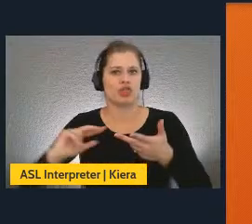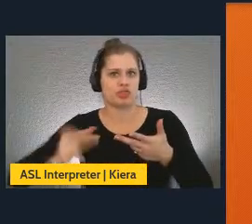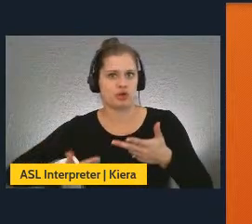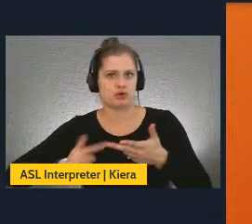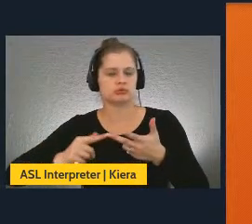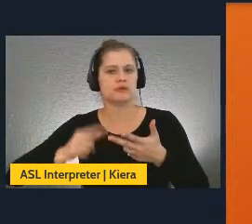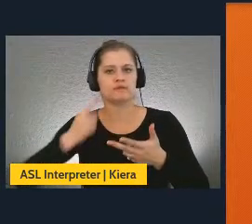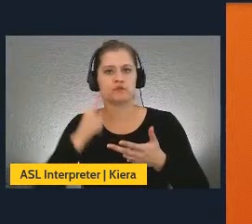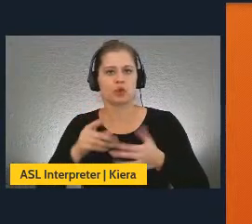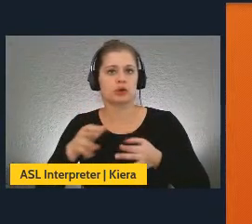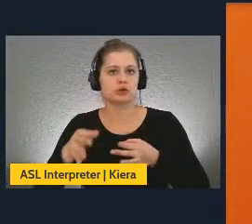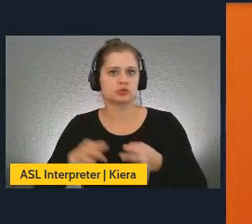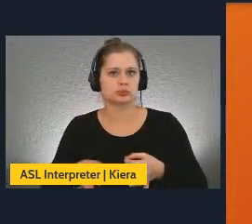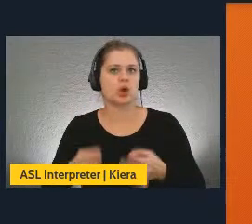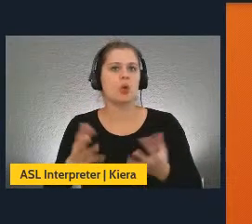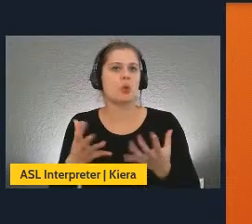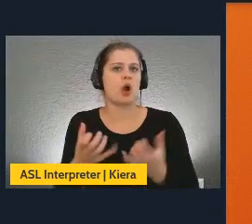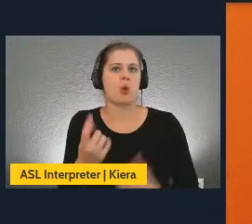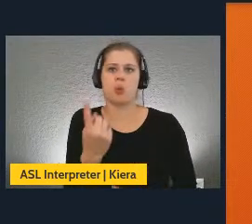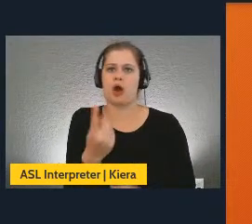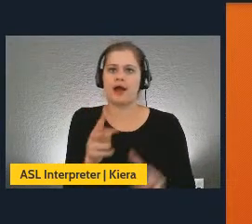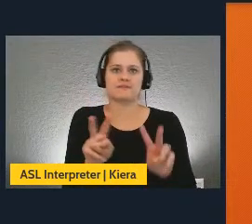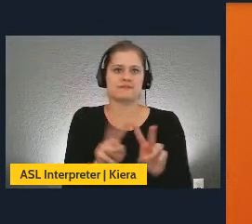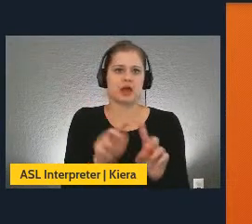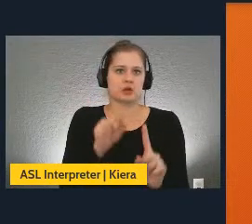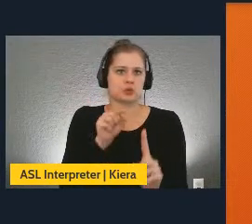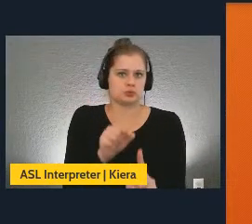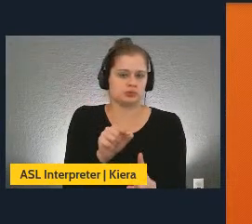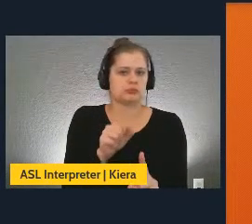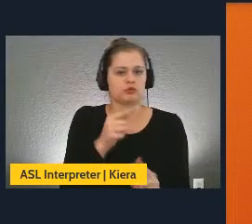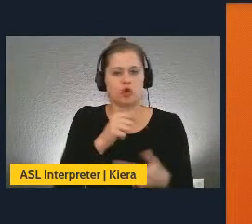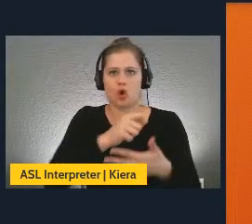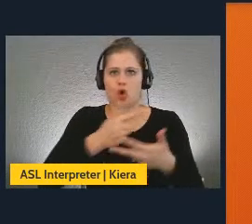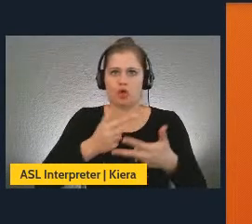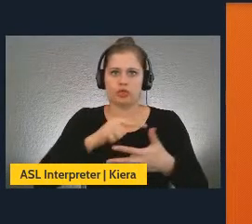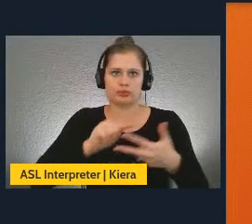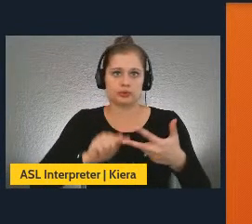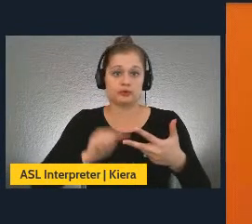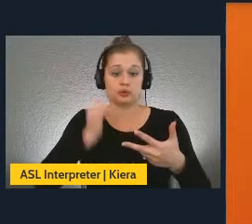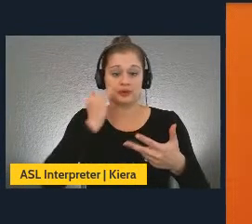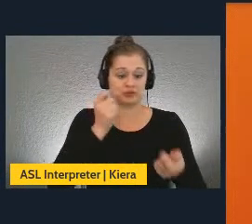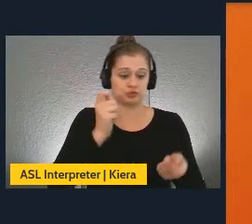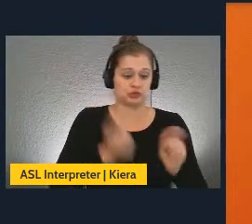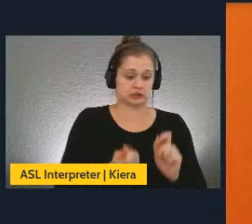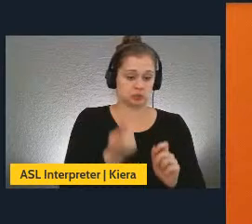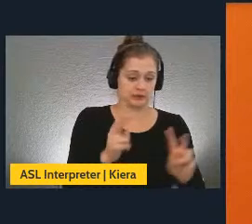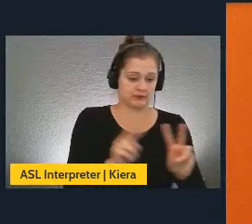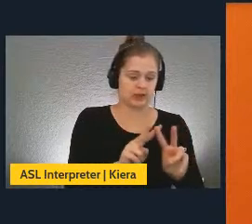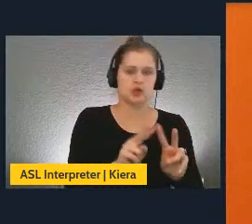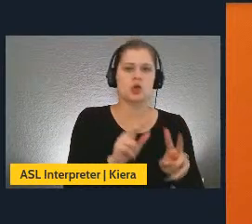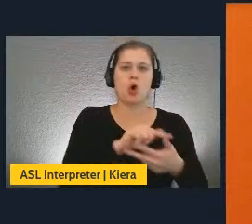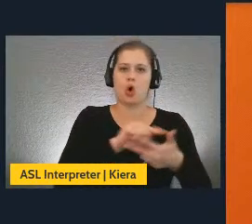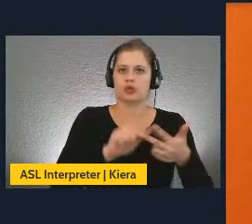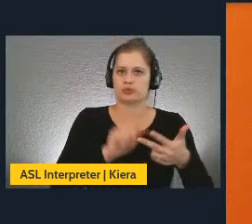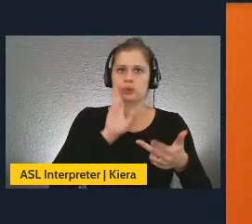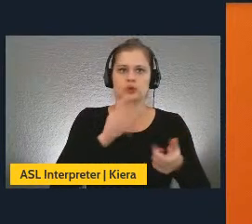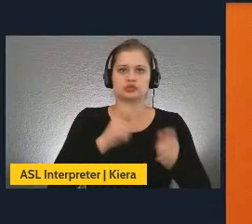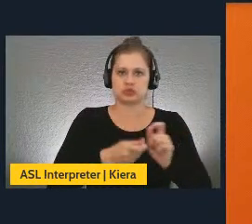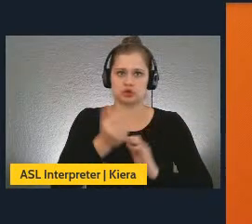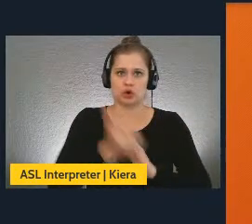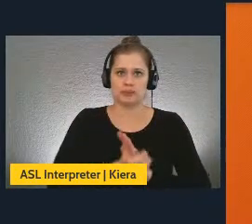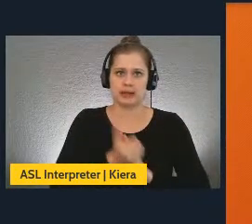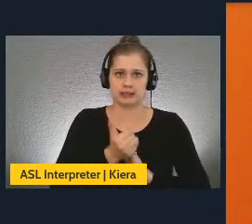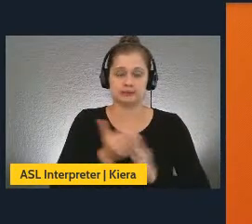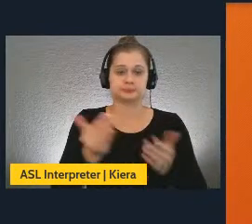to have one single value that drives all of these, and so if you change it, everything gets changed automatically. The second